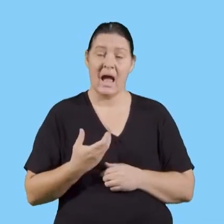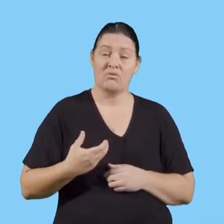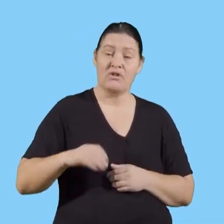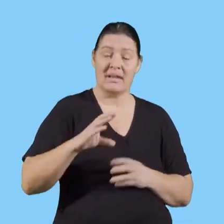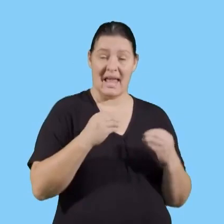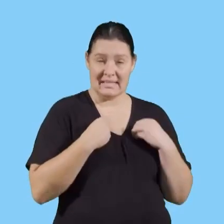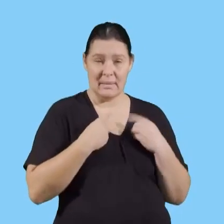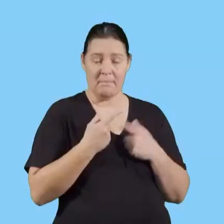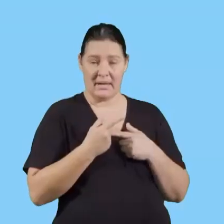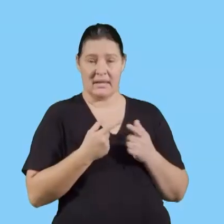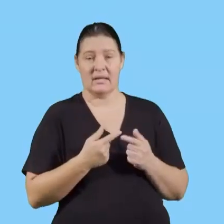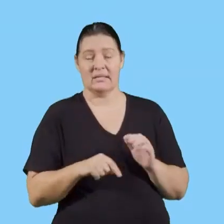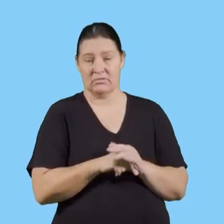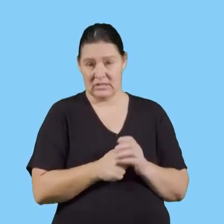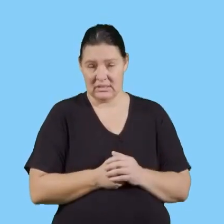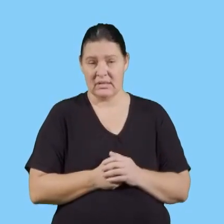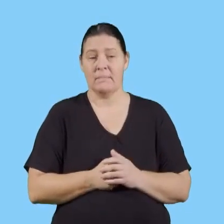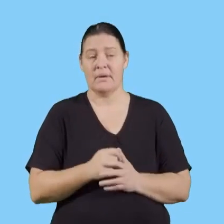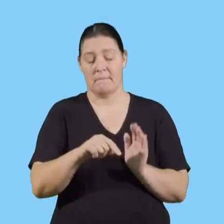you are decreasing it, minus